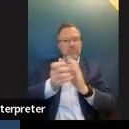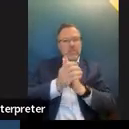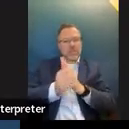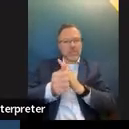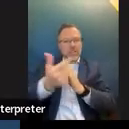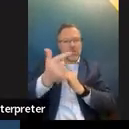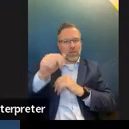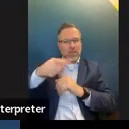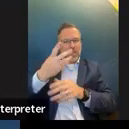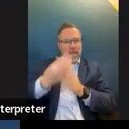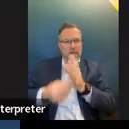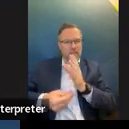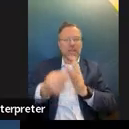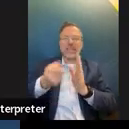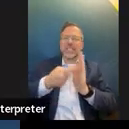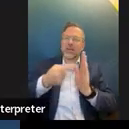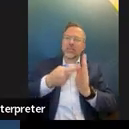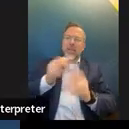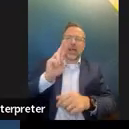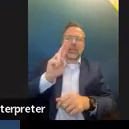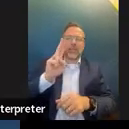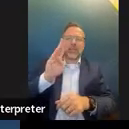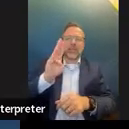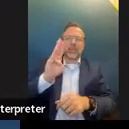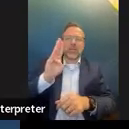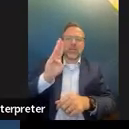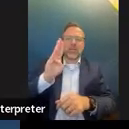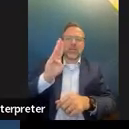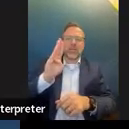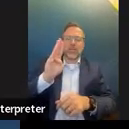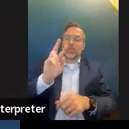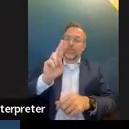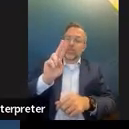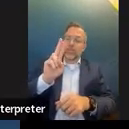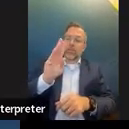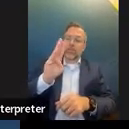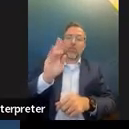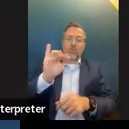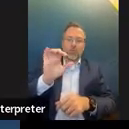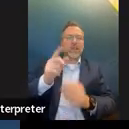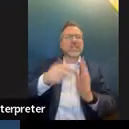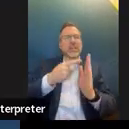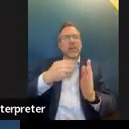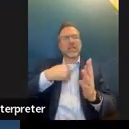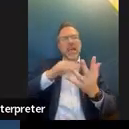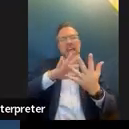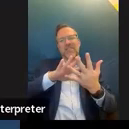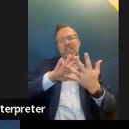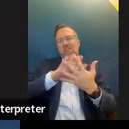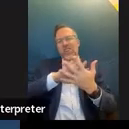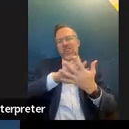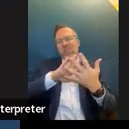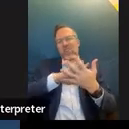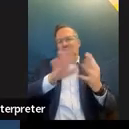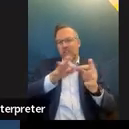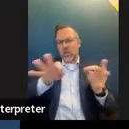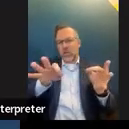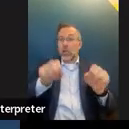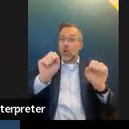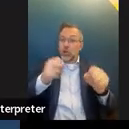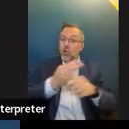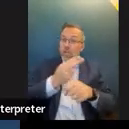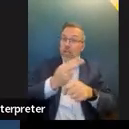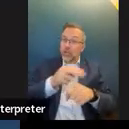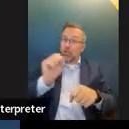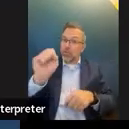sometimes have vague language or multiple skills or something like that. So just, it's okay to use a rubric, just make sure that it's